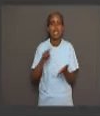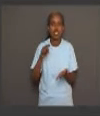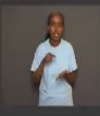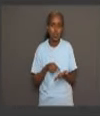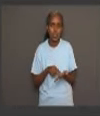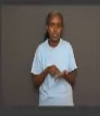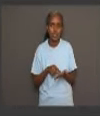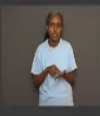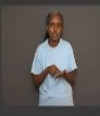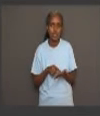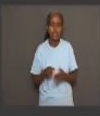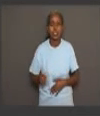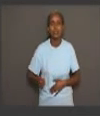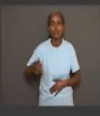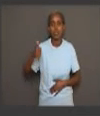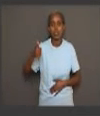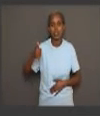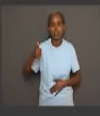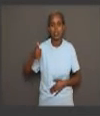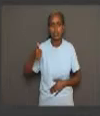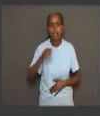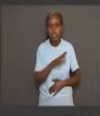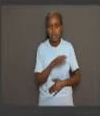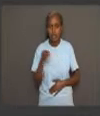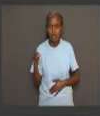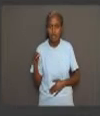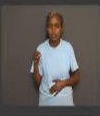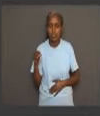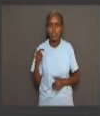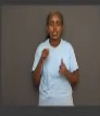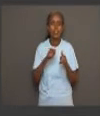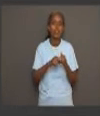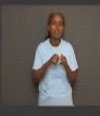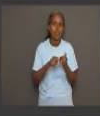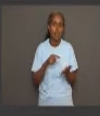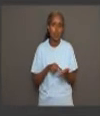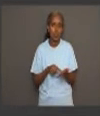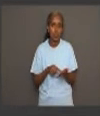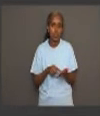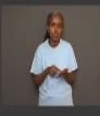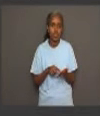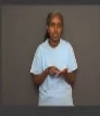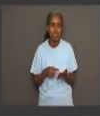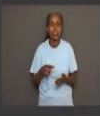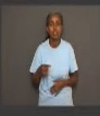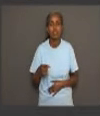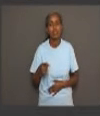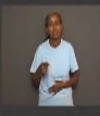point at the origin and terminal point